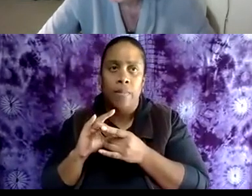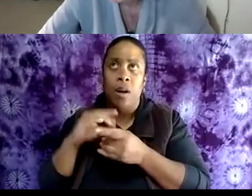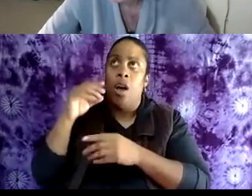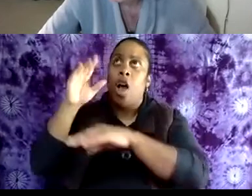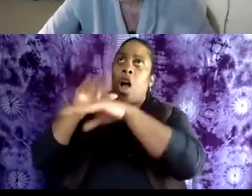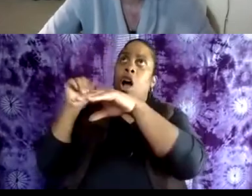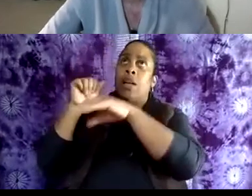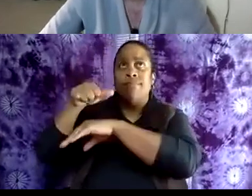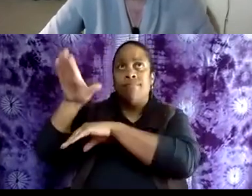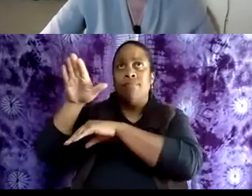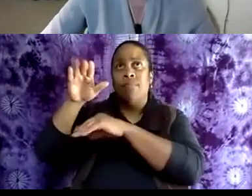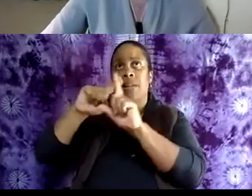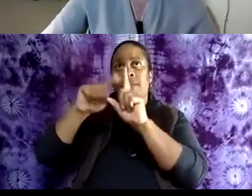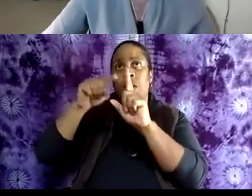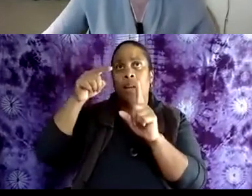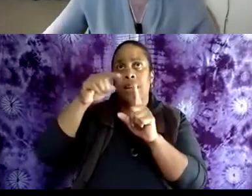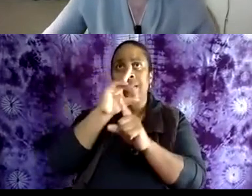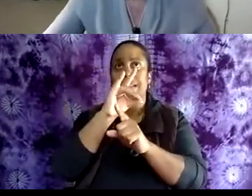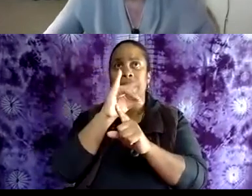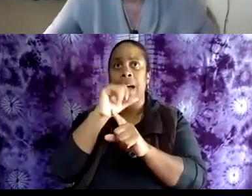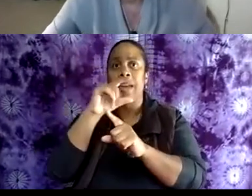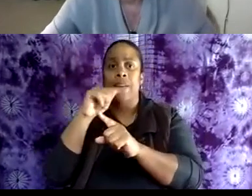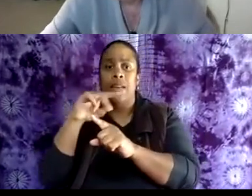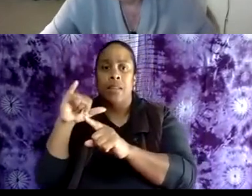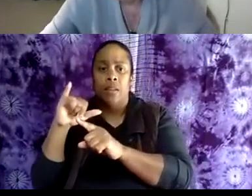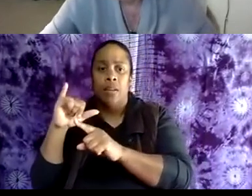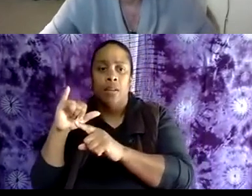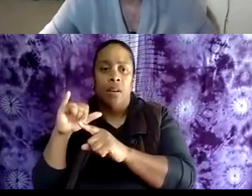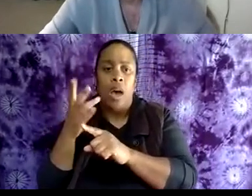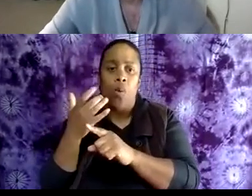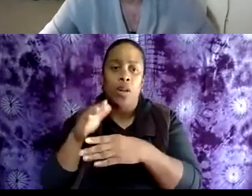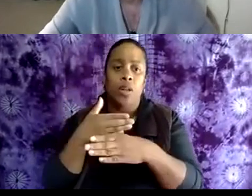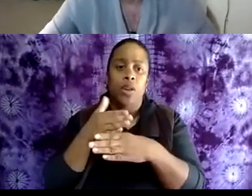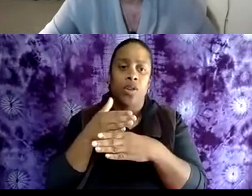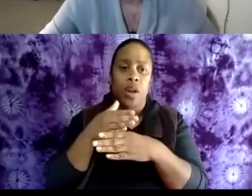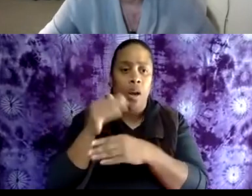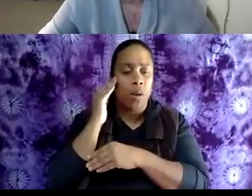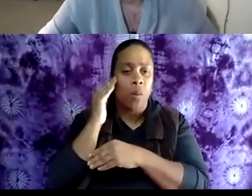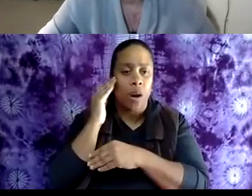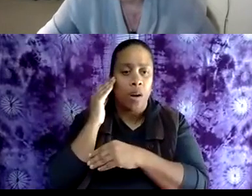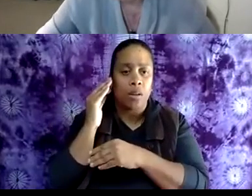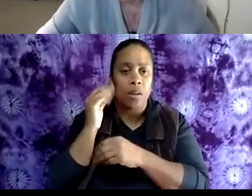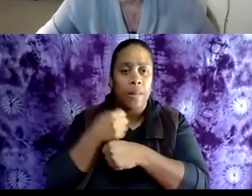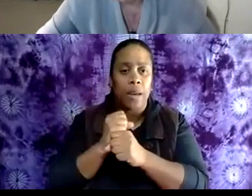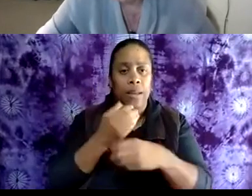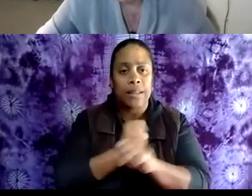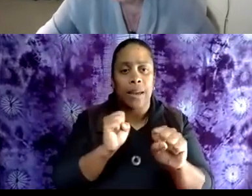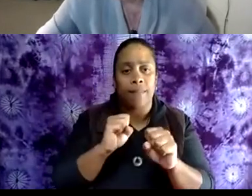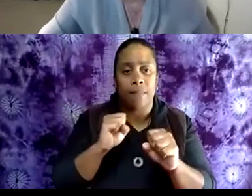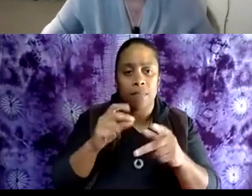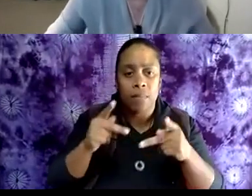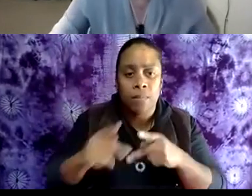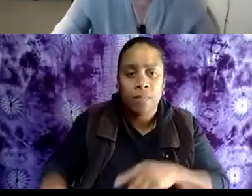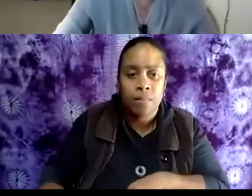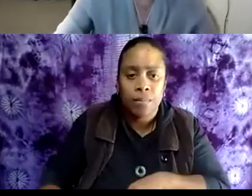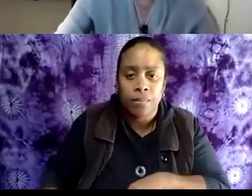different from the concept of possession by a spirit. Just wanted to share the awareness and care to being a safe community space. Great.